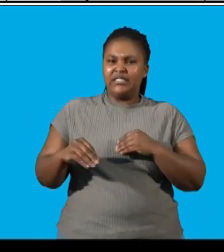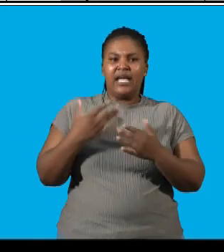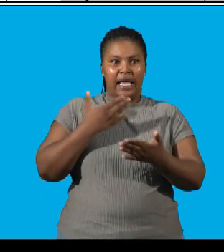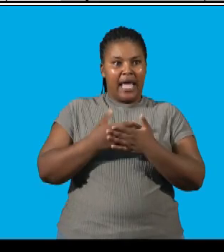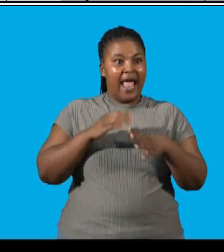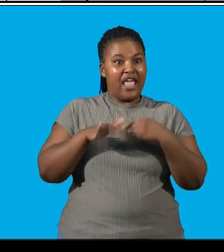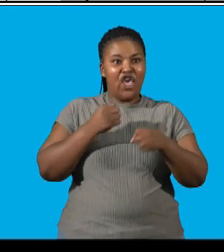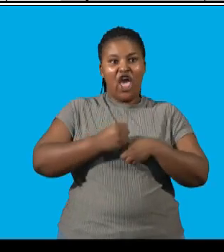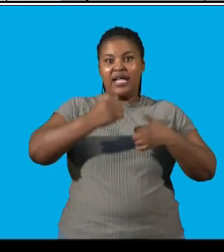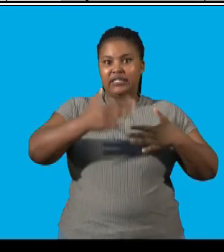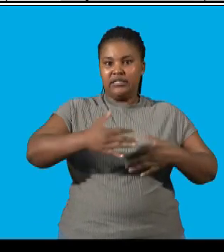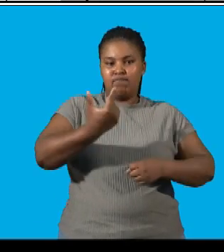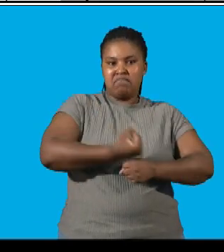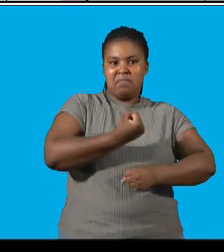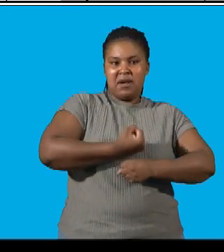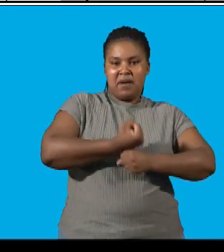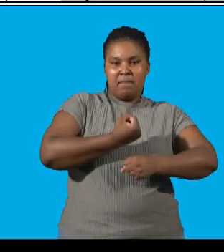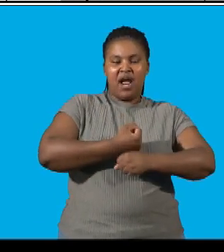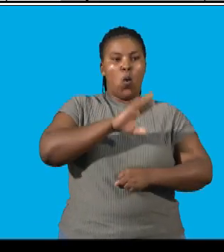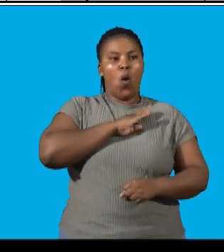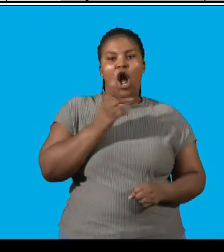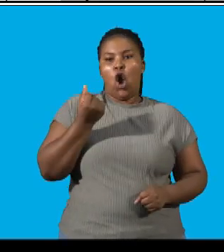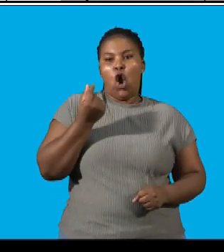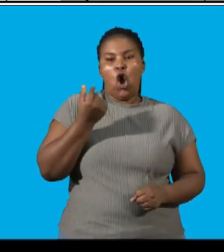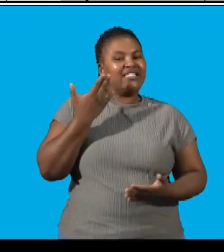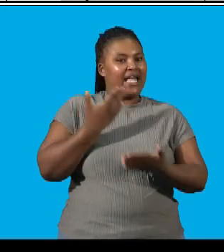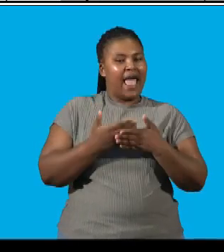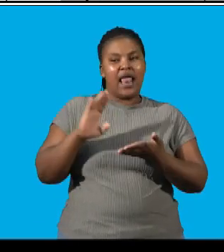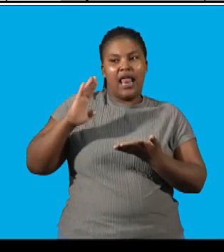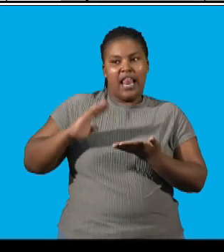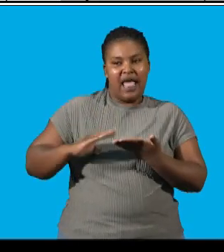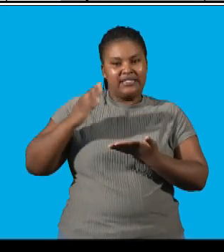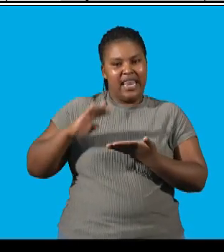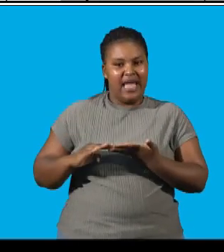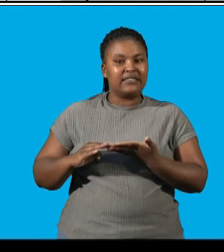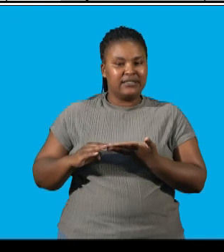few years in production by reducing operational costs